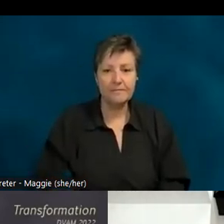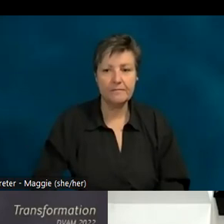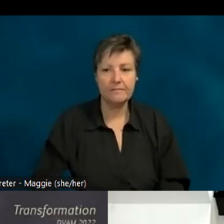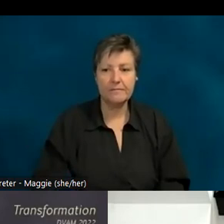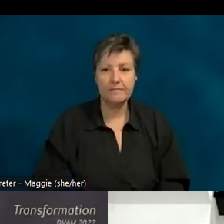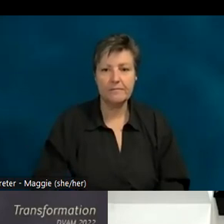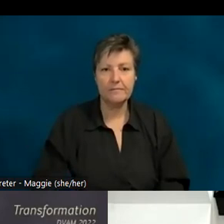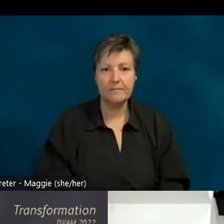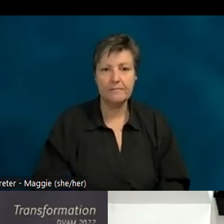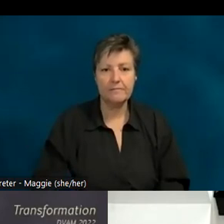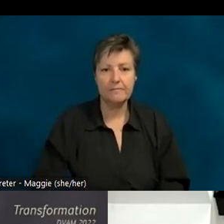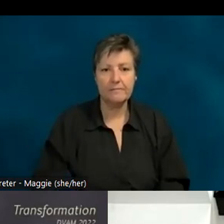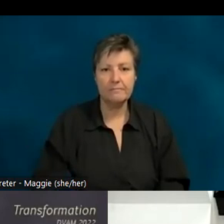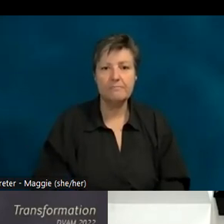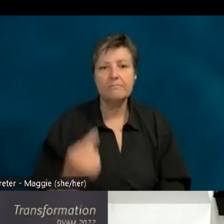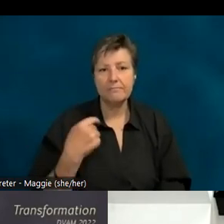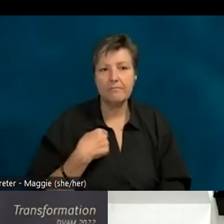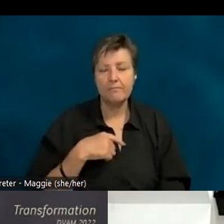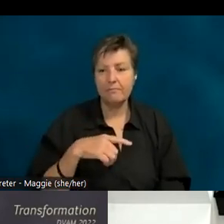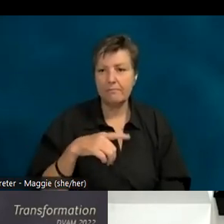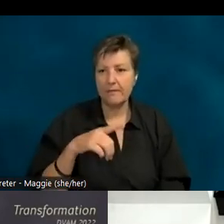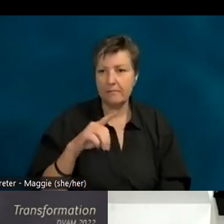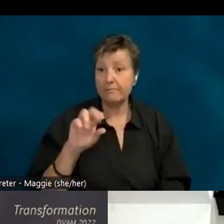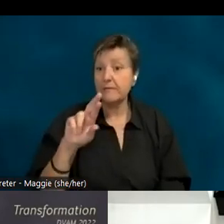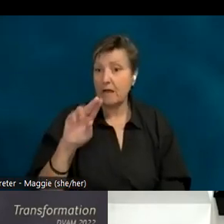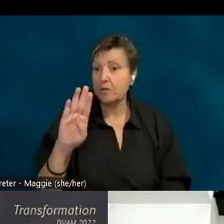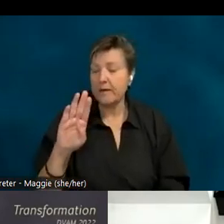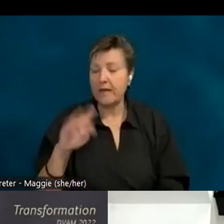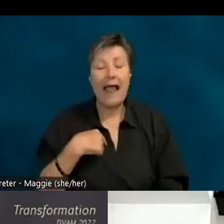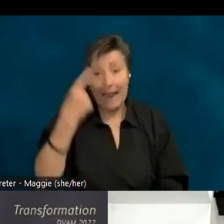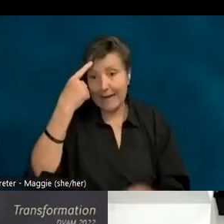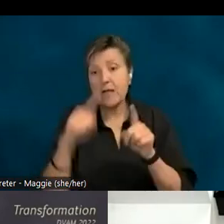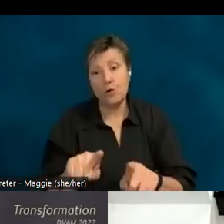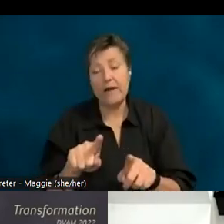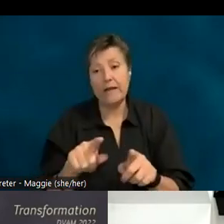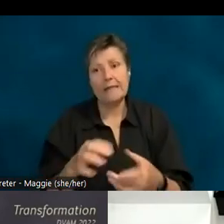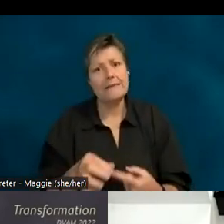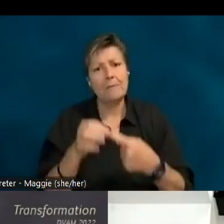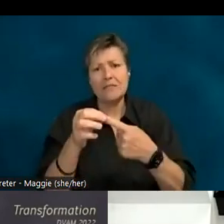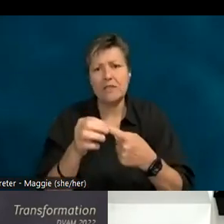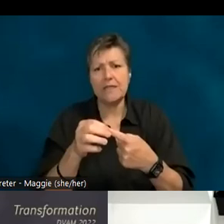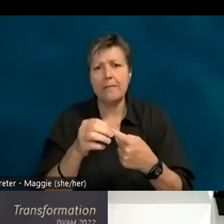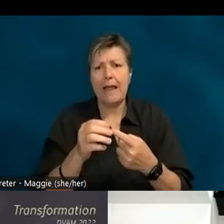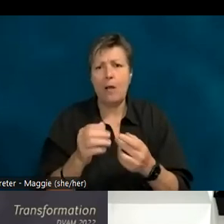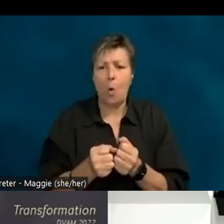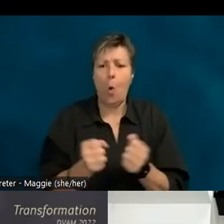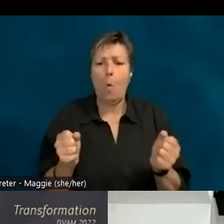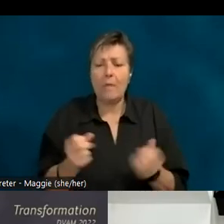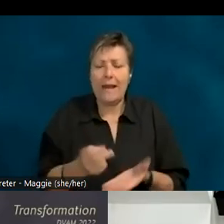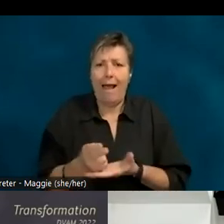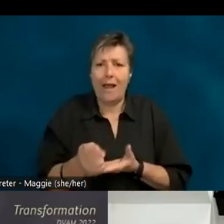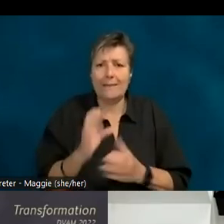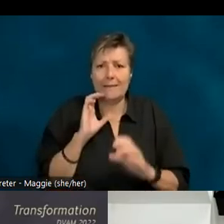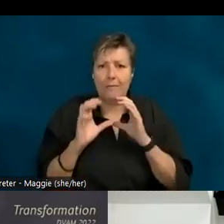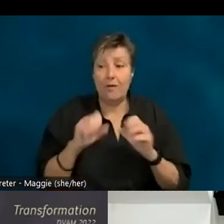I would agree with that, absolutely, especially about having open and honest conversations. It can be very scary for people to admit